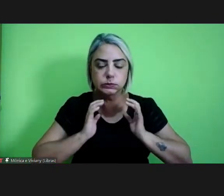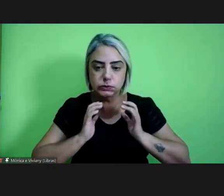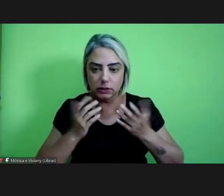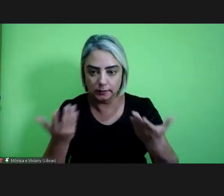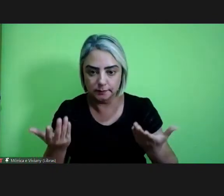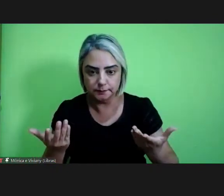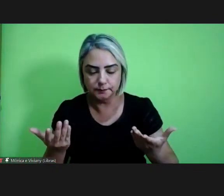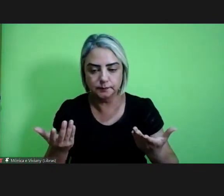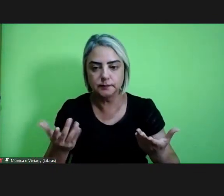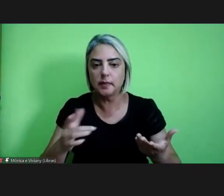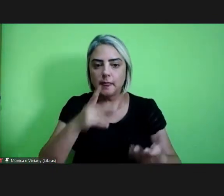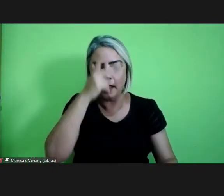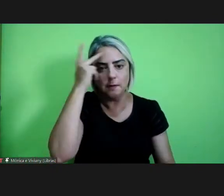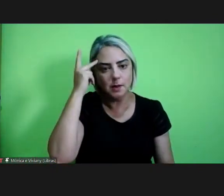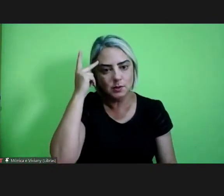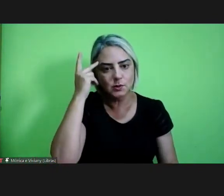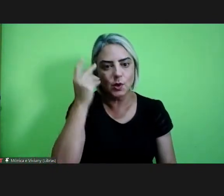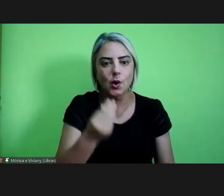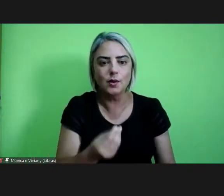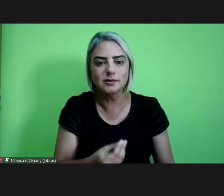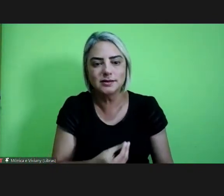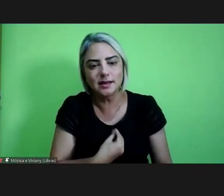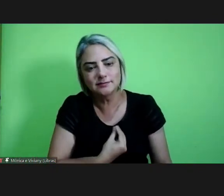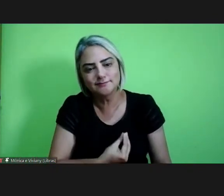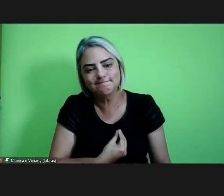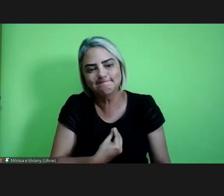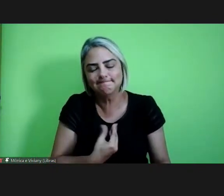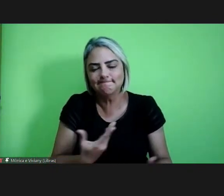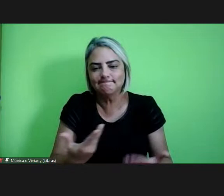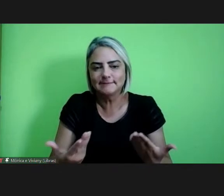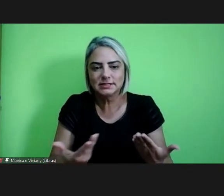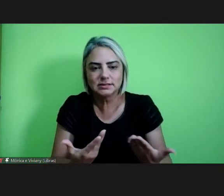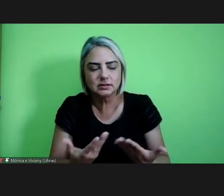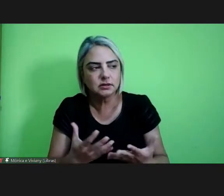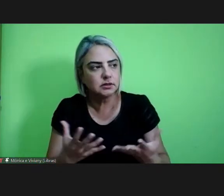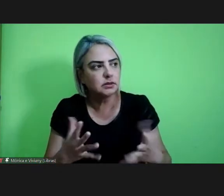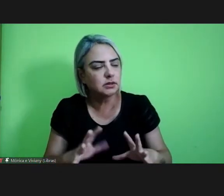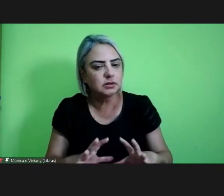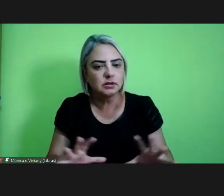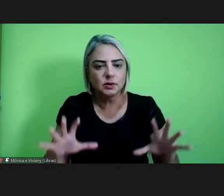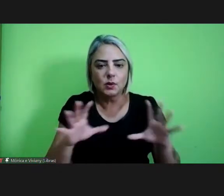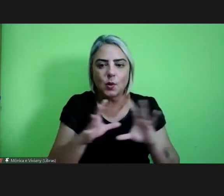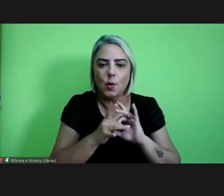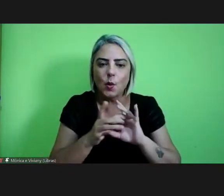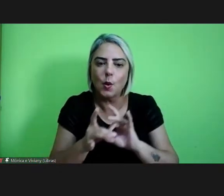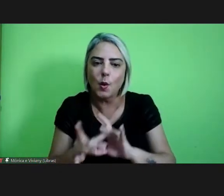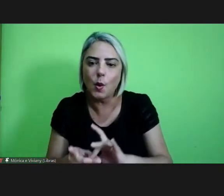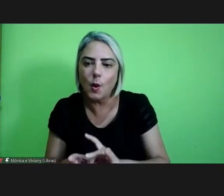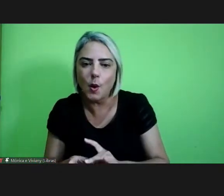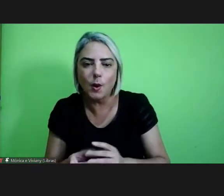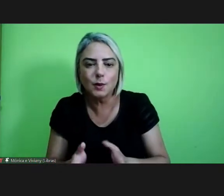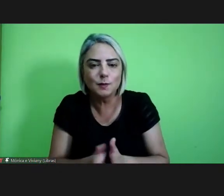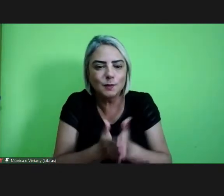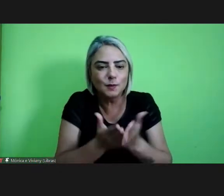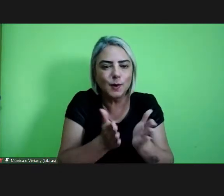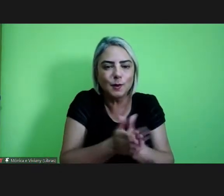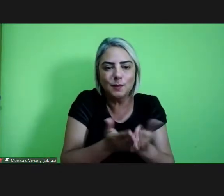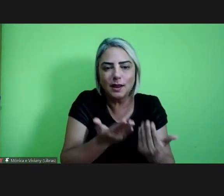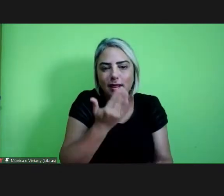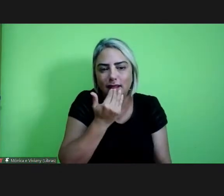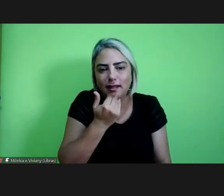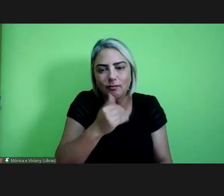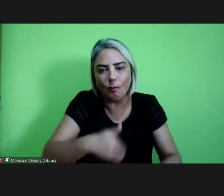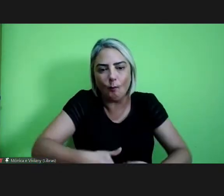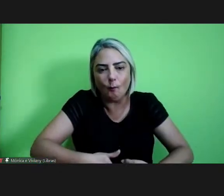urban metropolis, so people still living in situations with